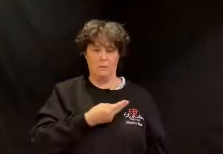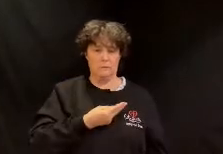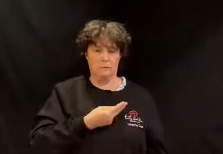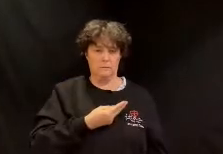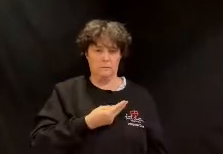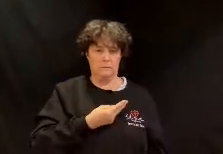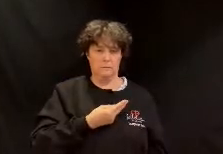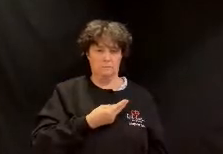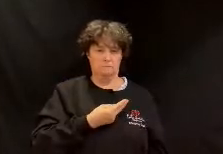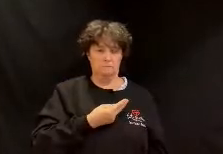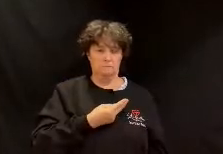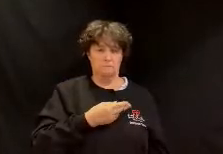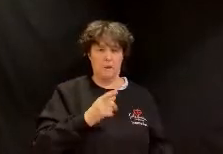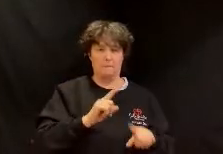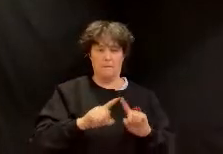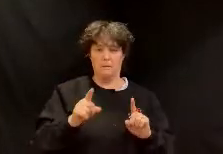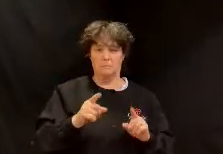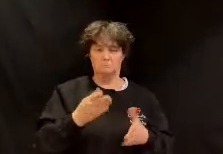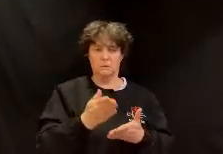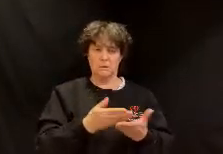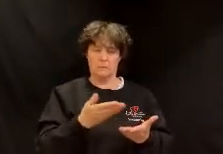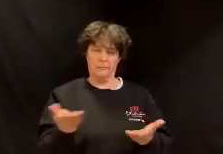But there were some things that he'd done